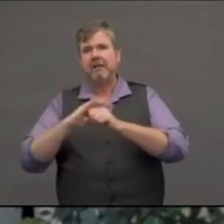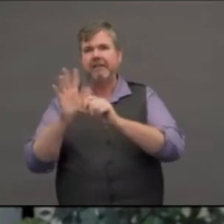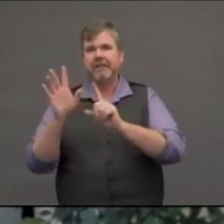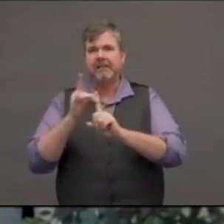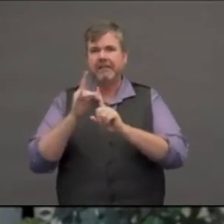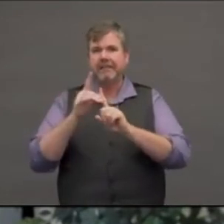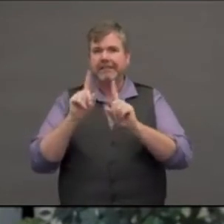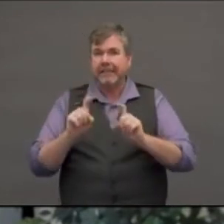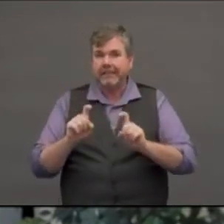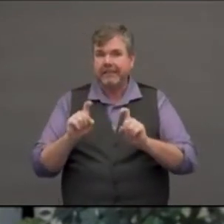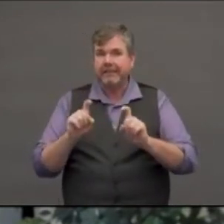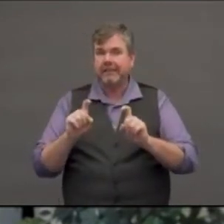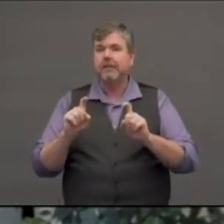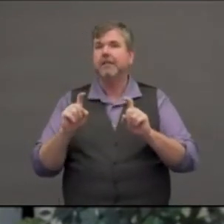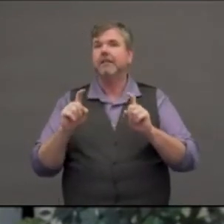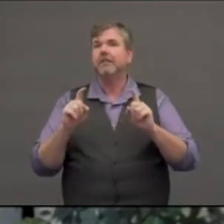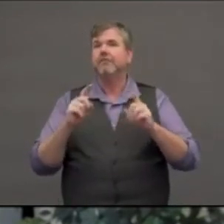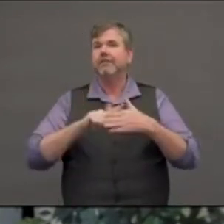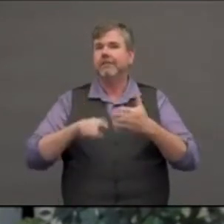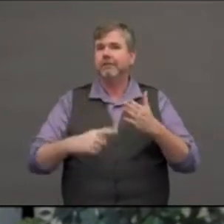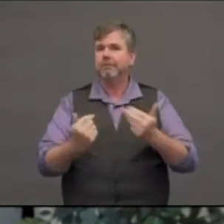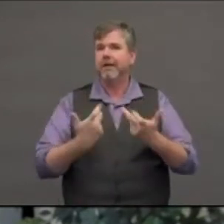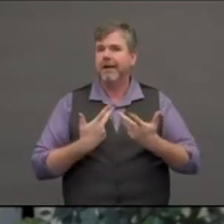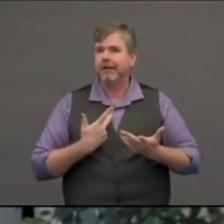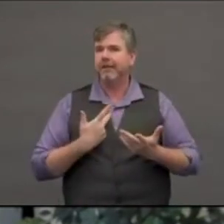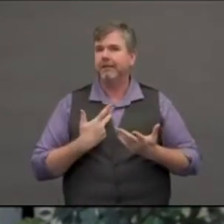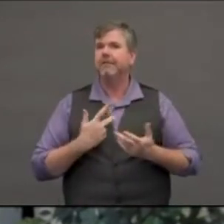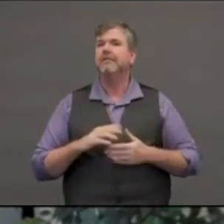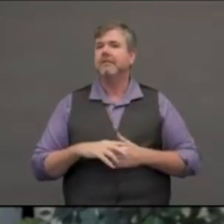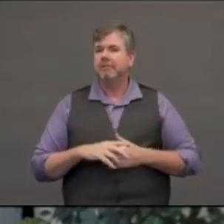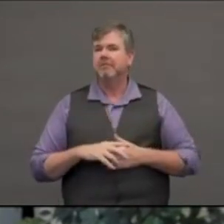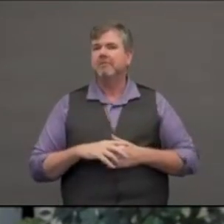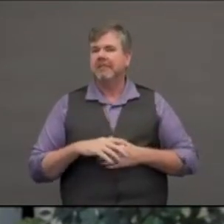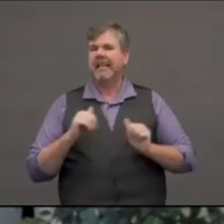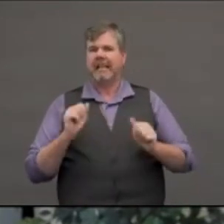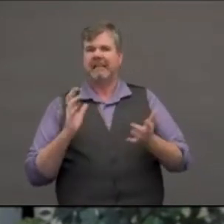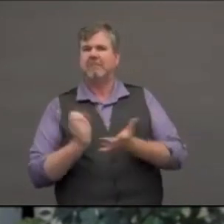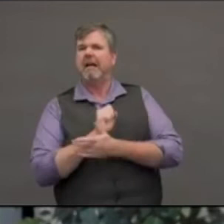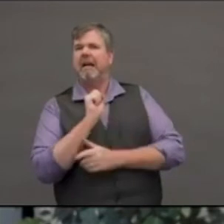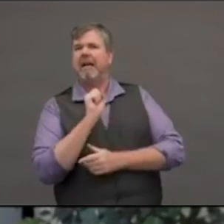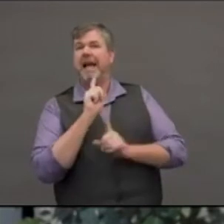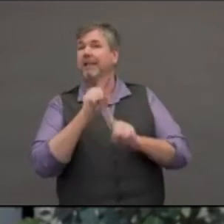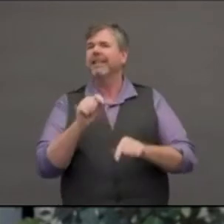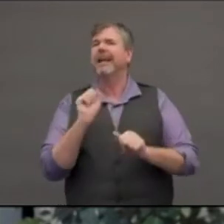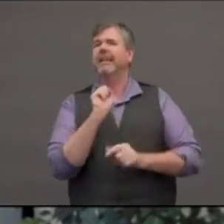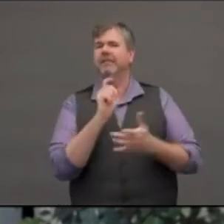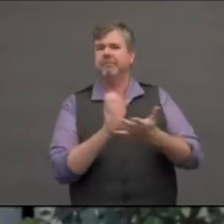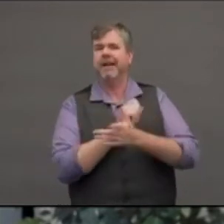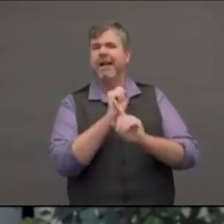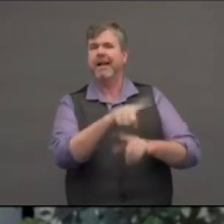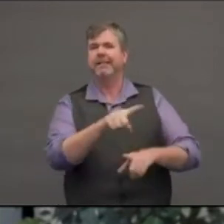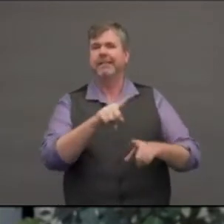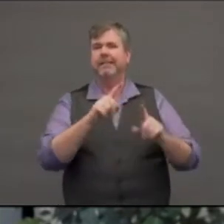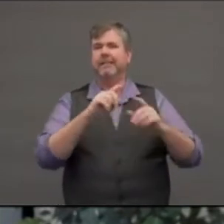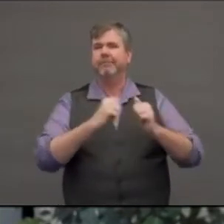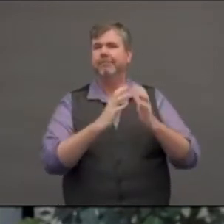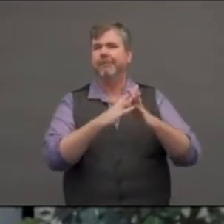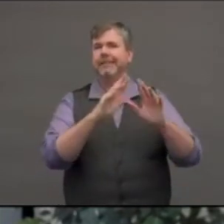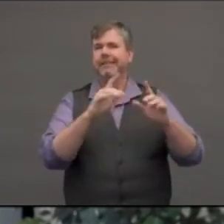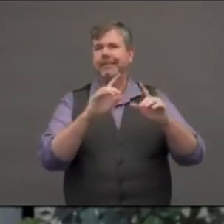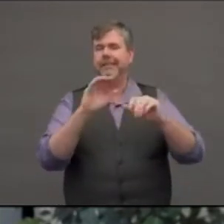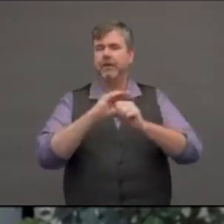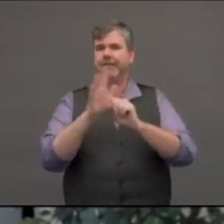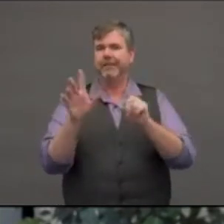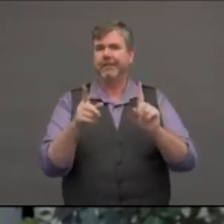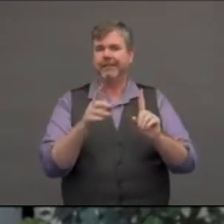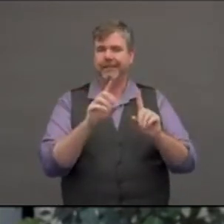testing location regarding that. Absolutely. Check with the individual site because everybody's a little bit different right now. All right, Todd, thank you so